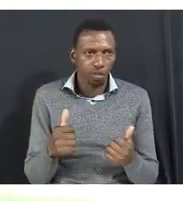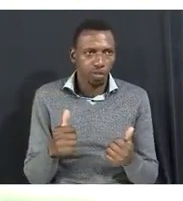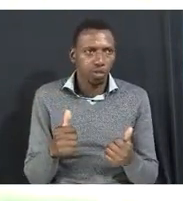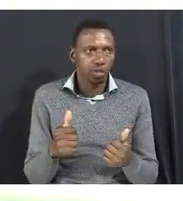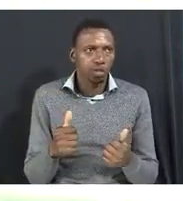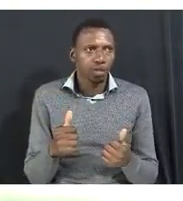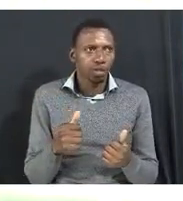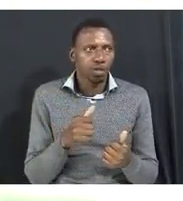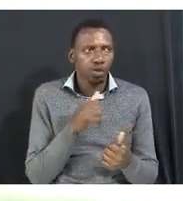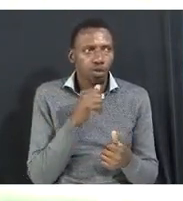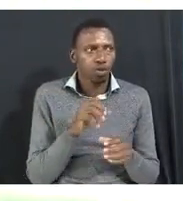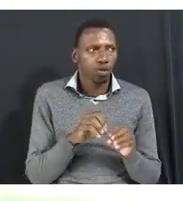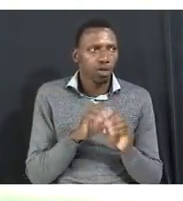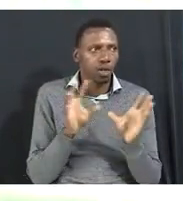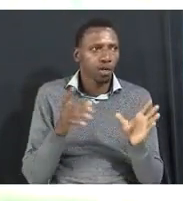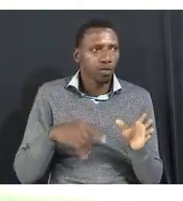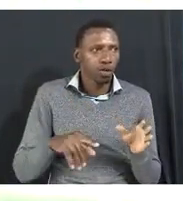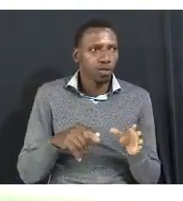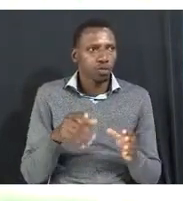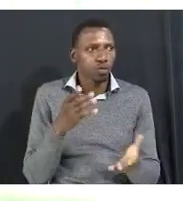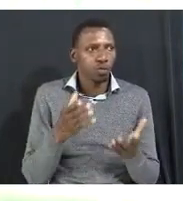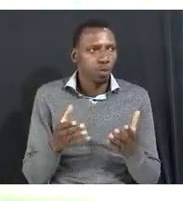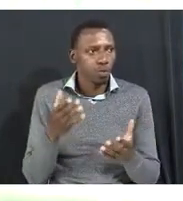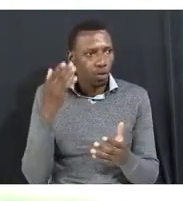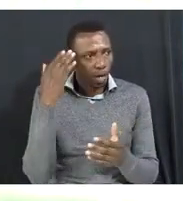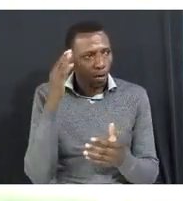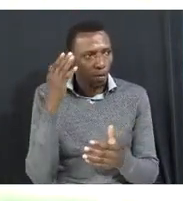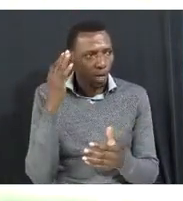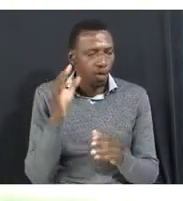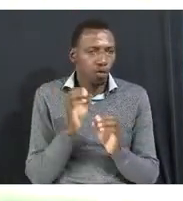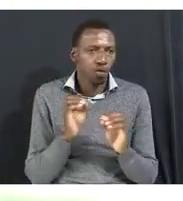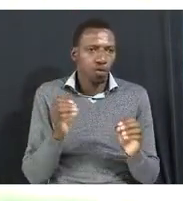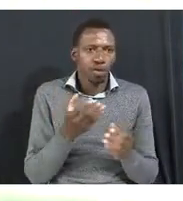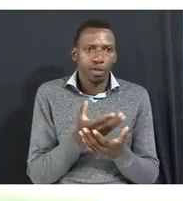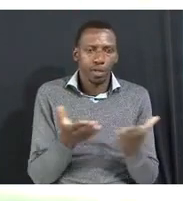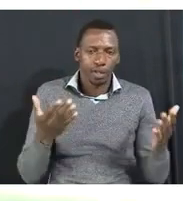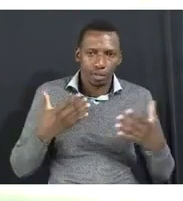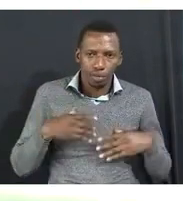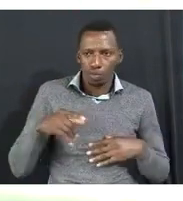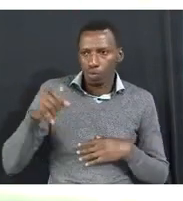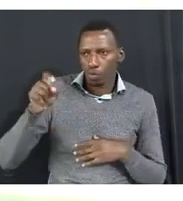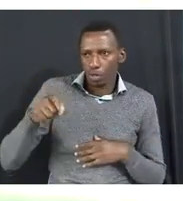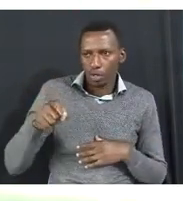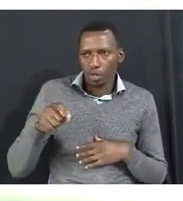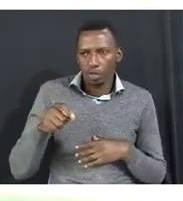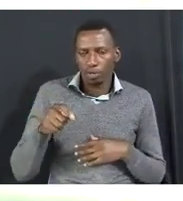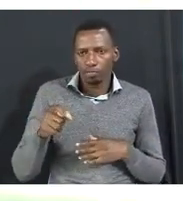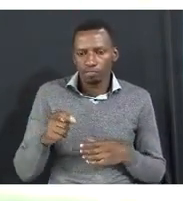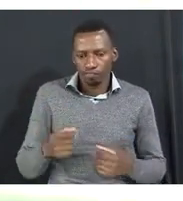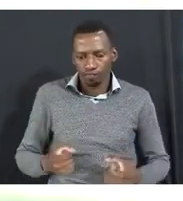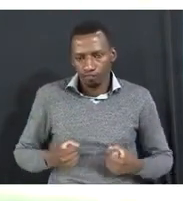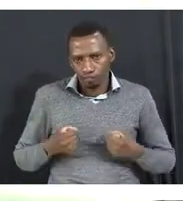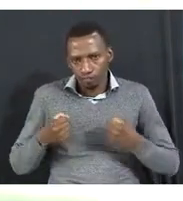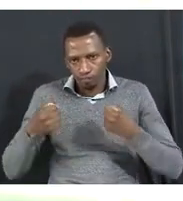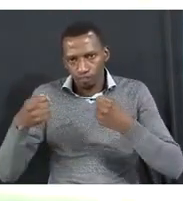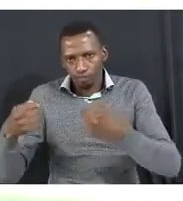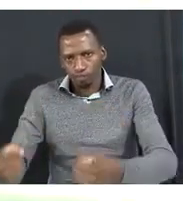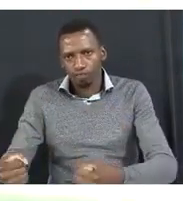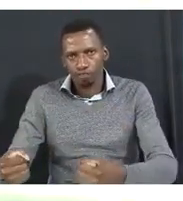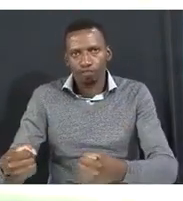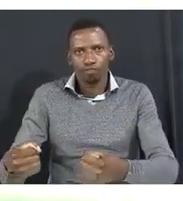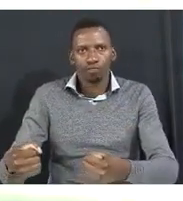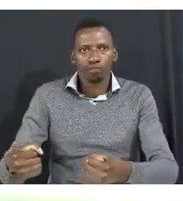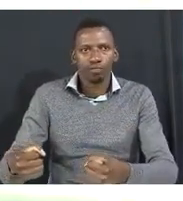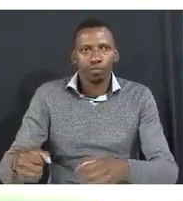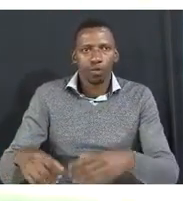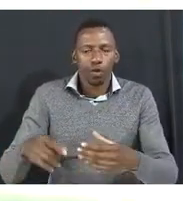us. You could not be aware that this person, for sure, they need to be given a ride to the direction that I'm heading to, or they